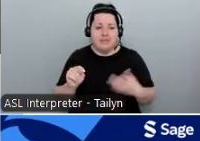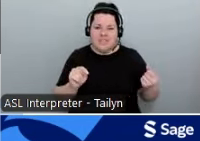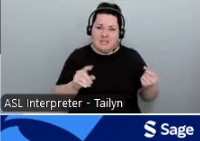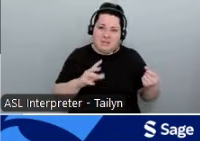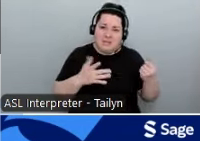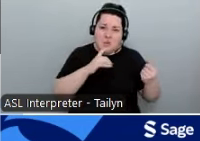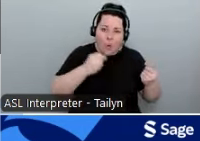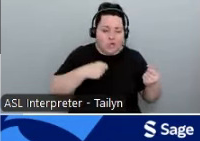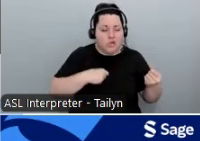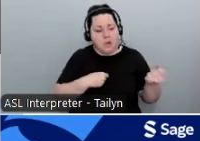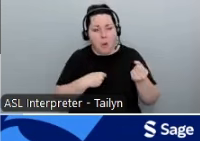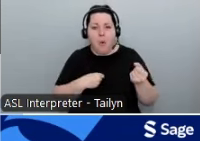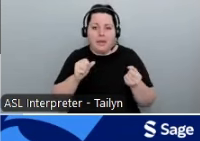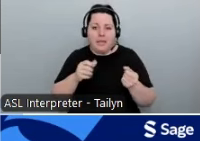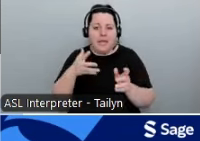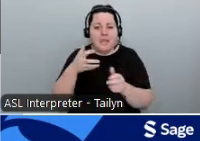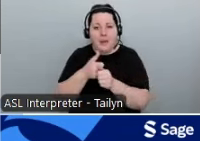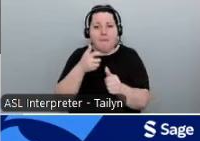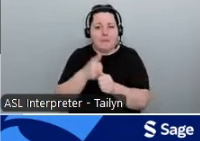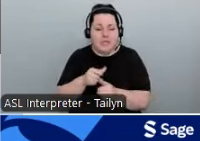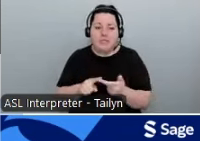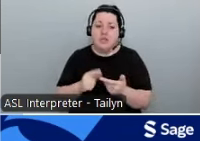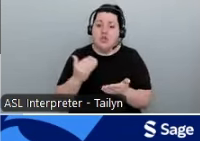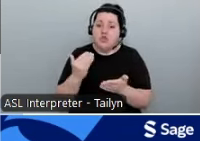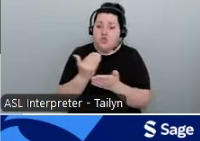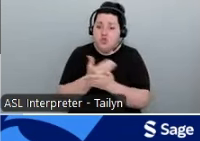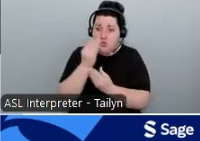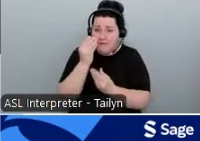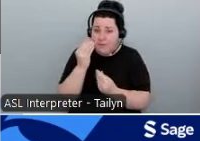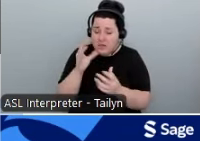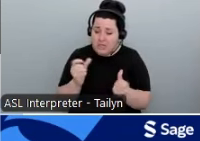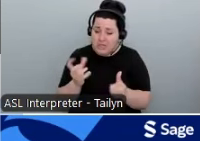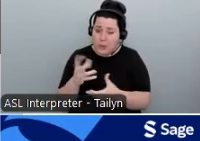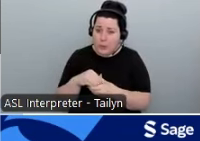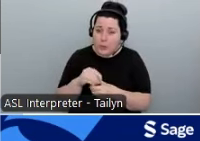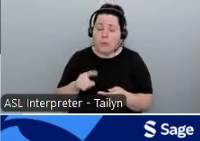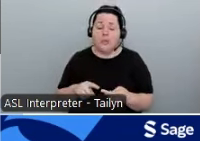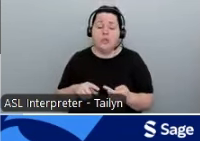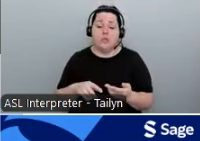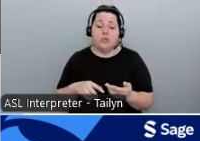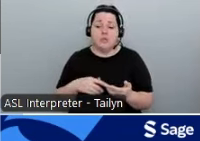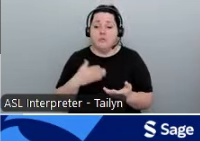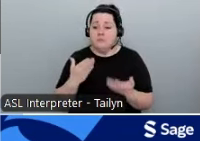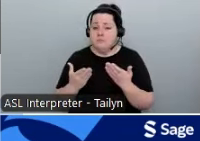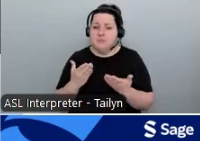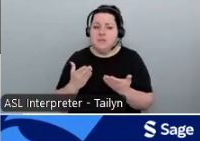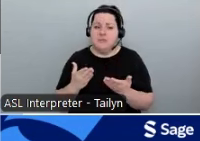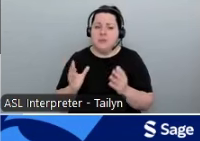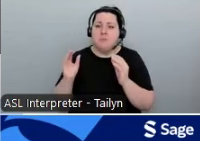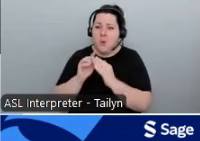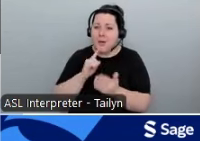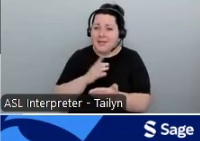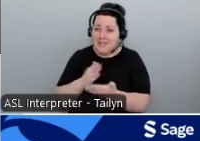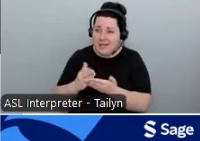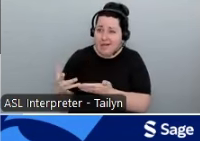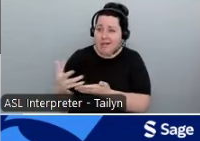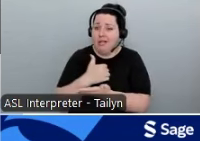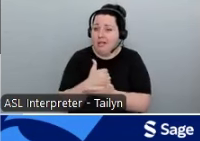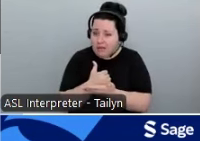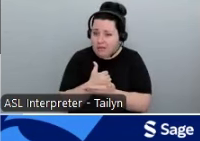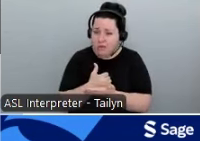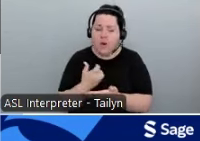developments in your field that you want to take into account. Or maybe you even want to collect some additional data or do